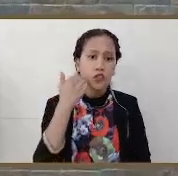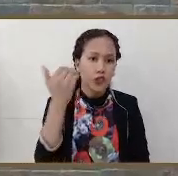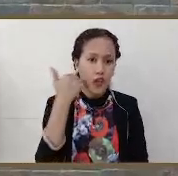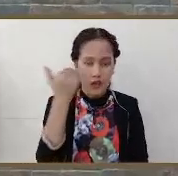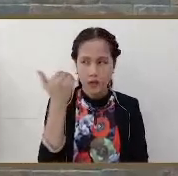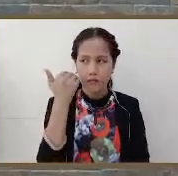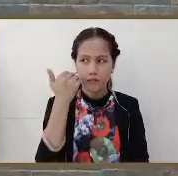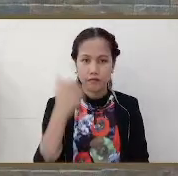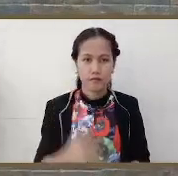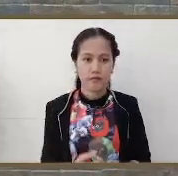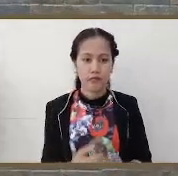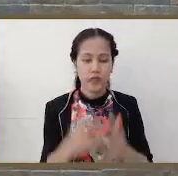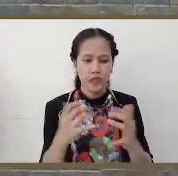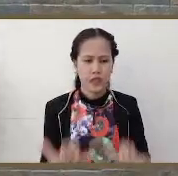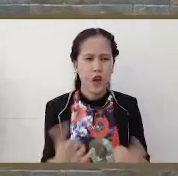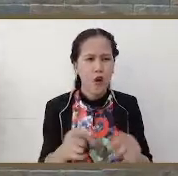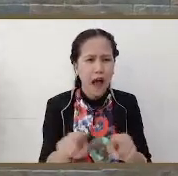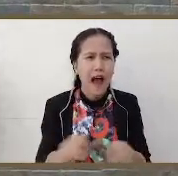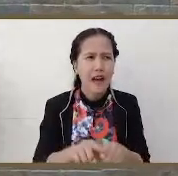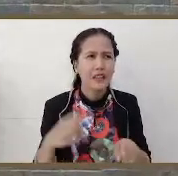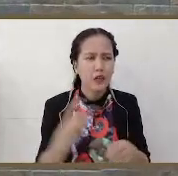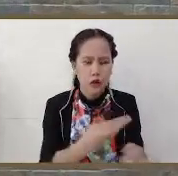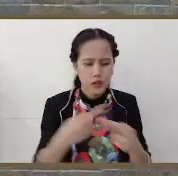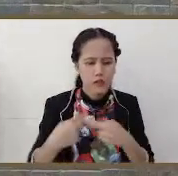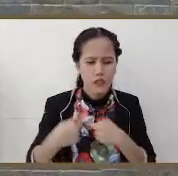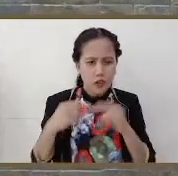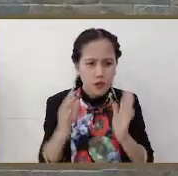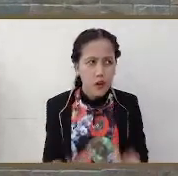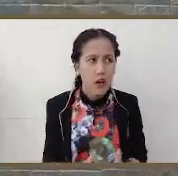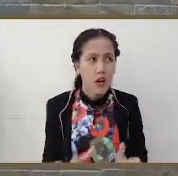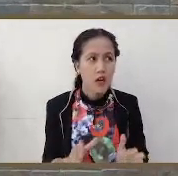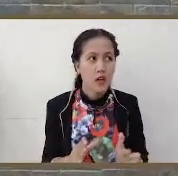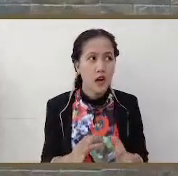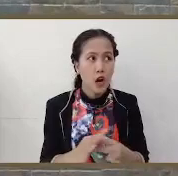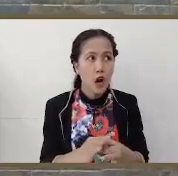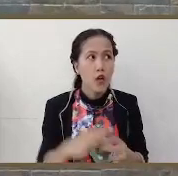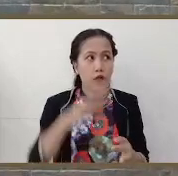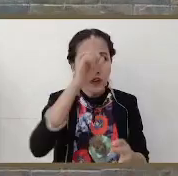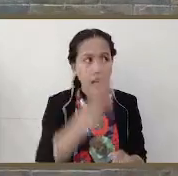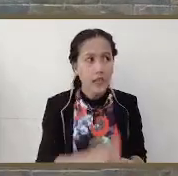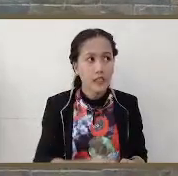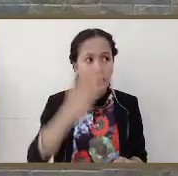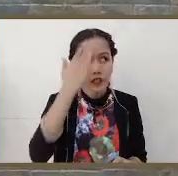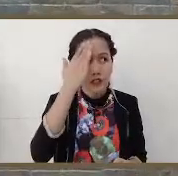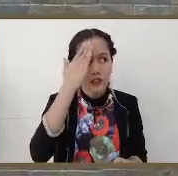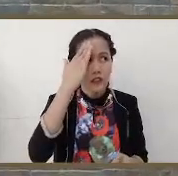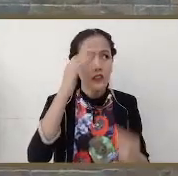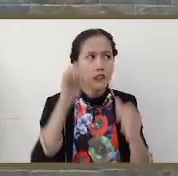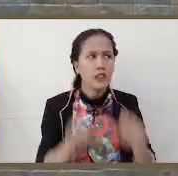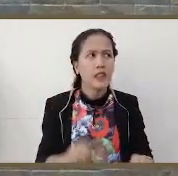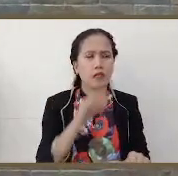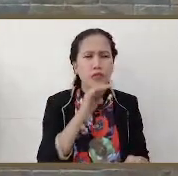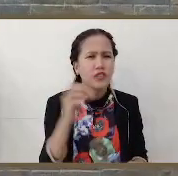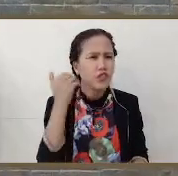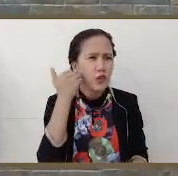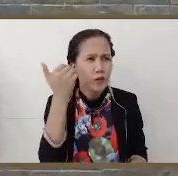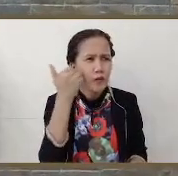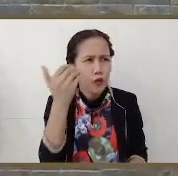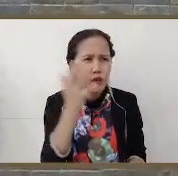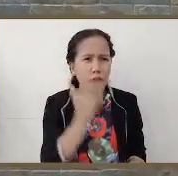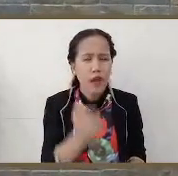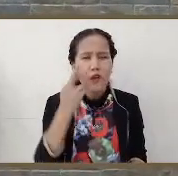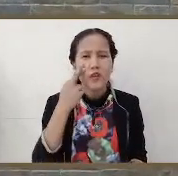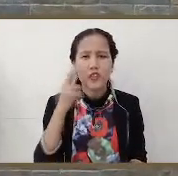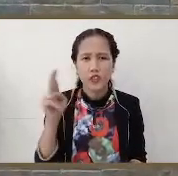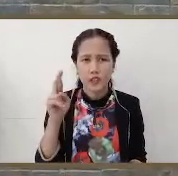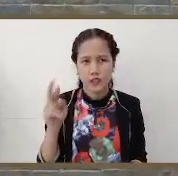of God's knowledge, we can also be a shameful victim by rejecting God's knowledge. You see, in